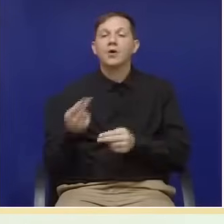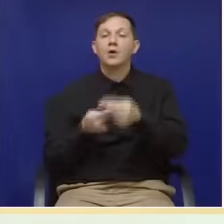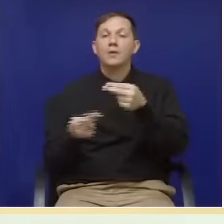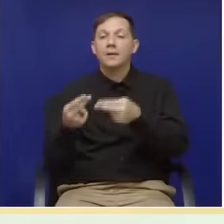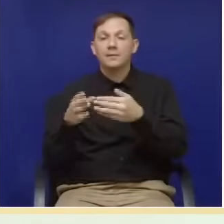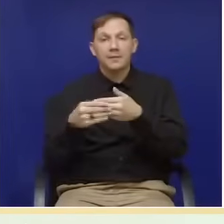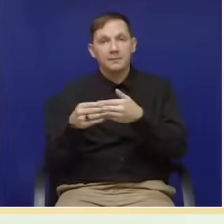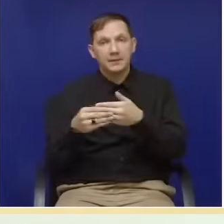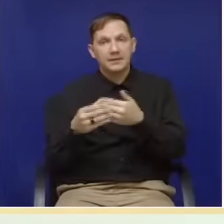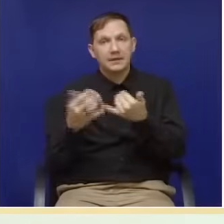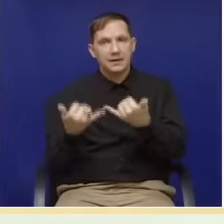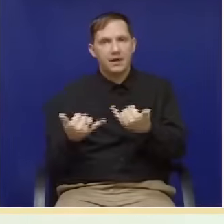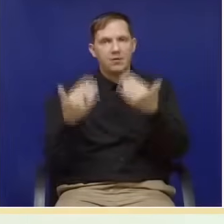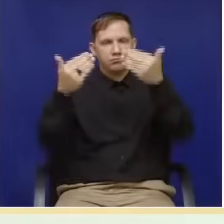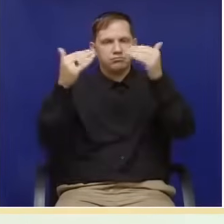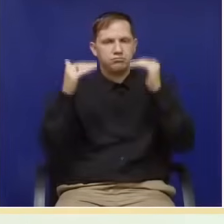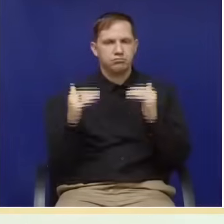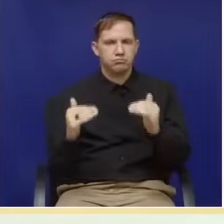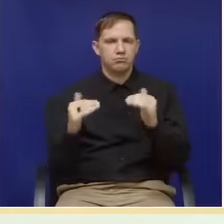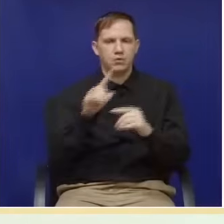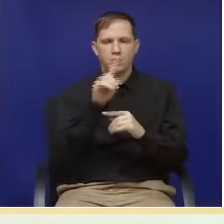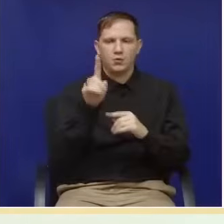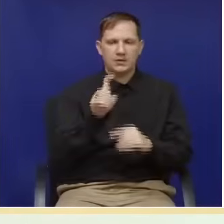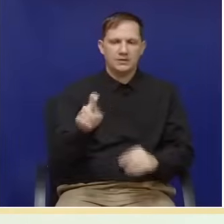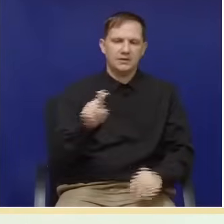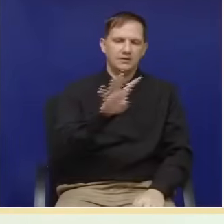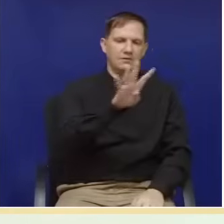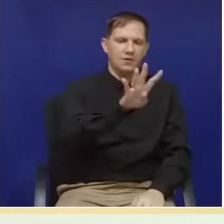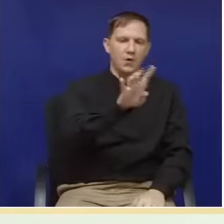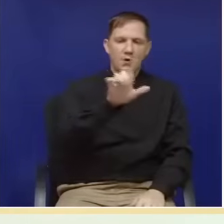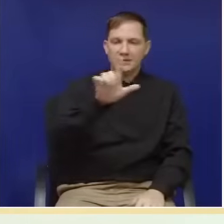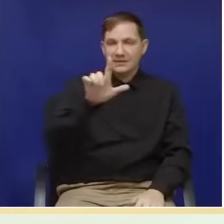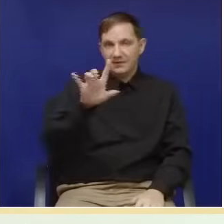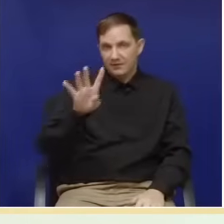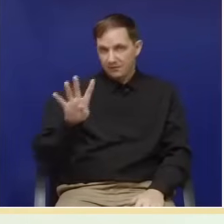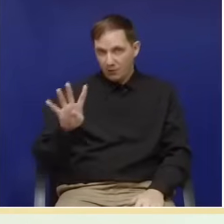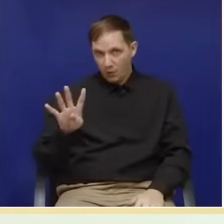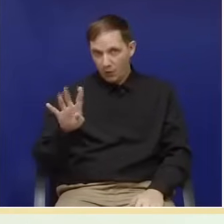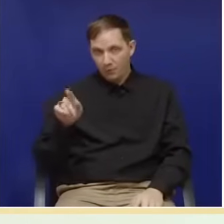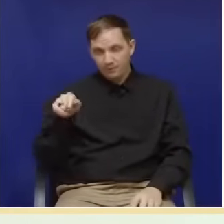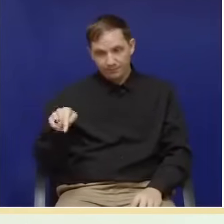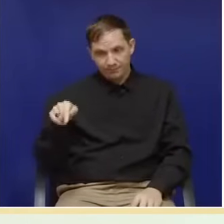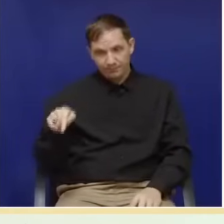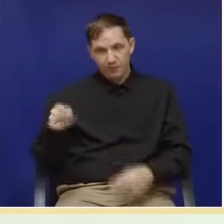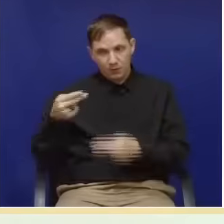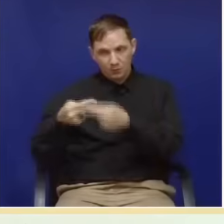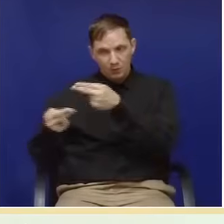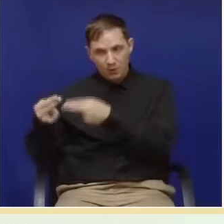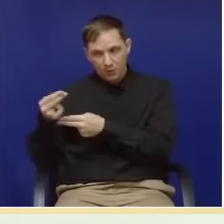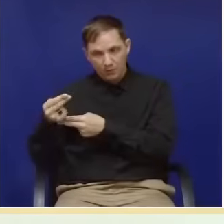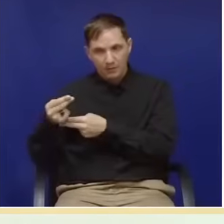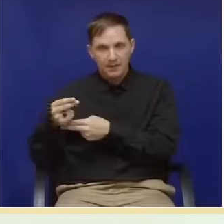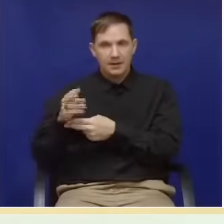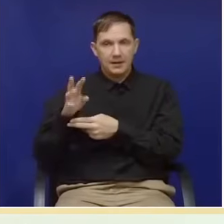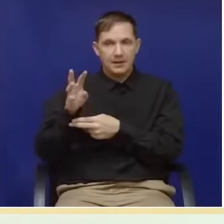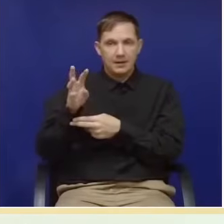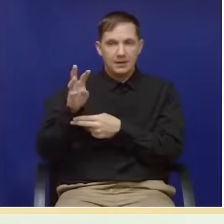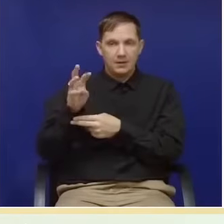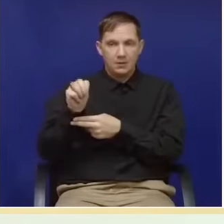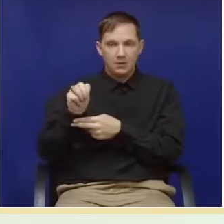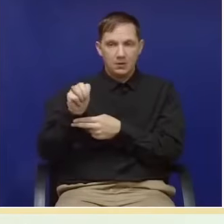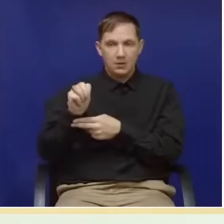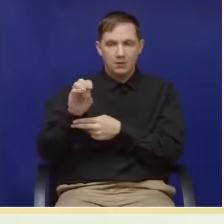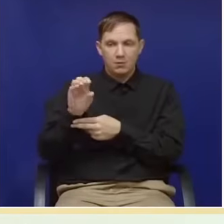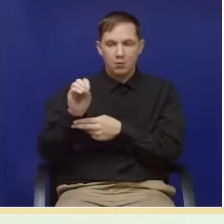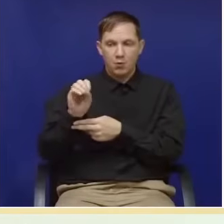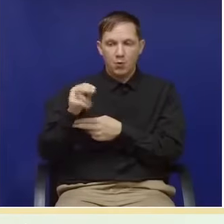members, we now move to question number 474, which has been asked by Honorable M.R.